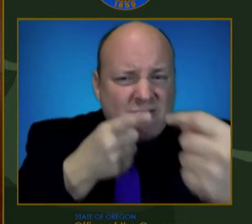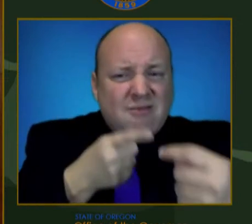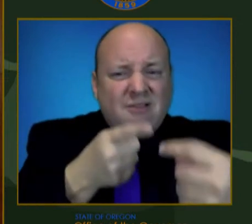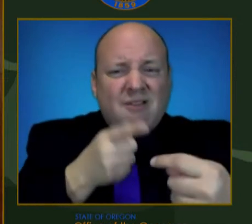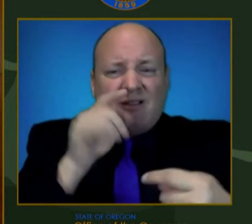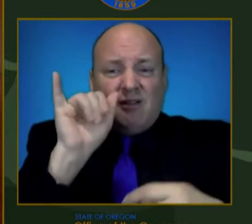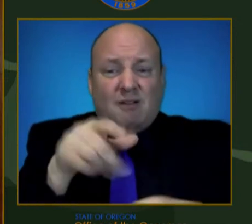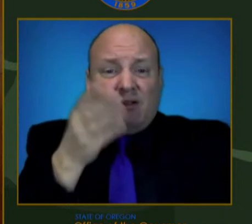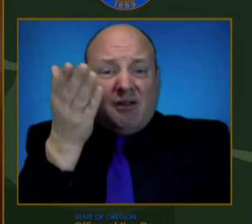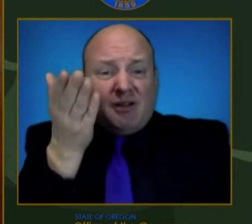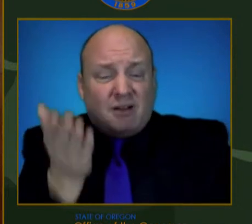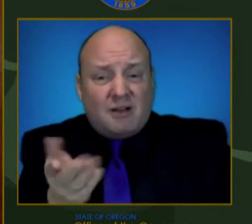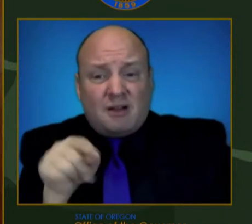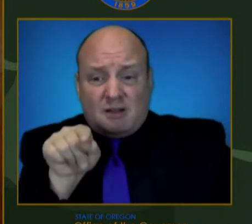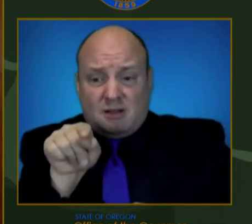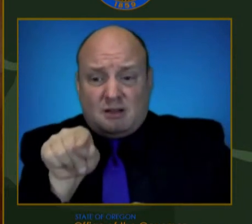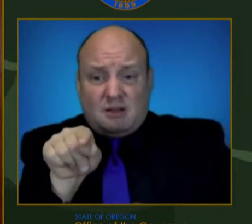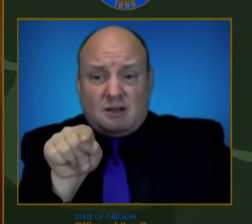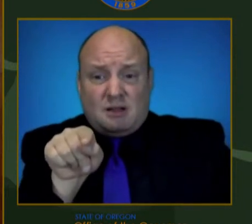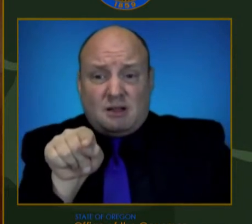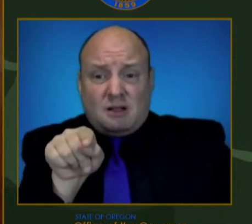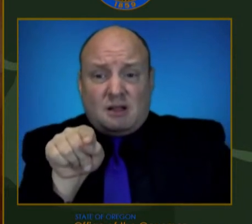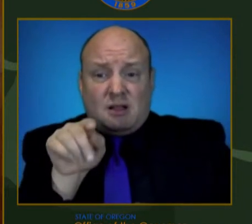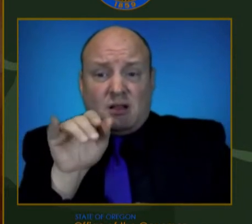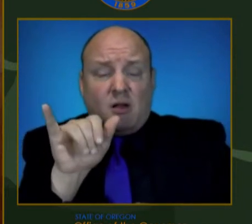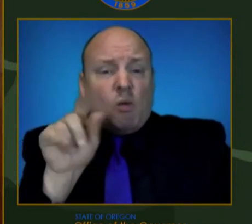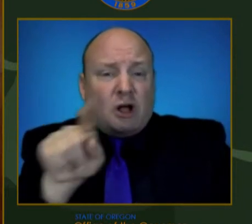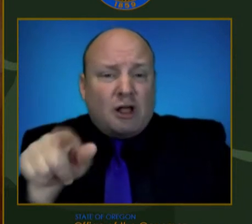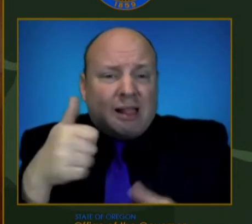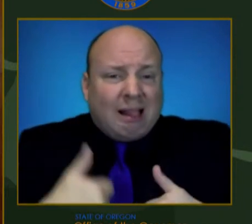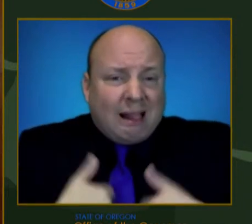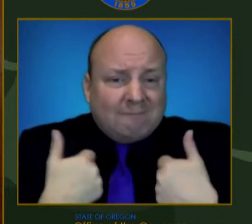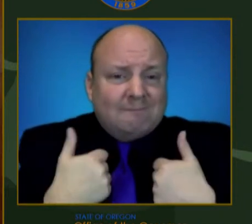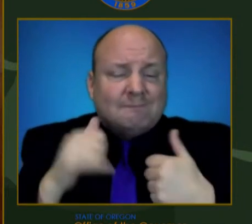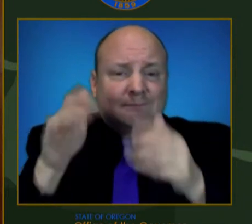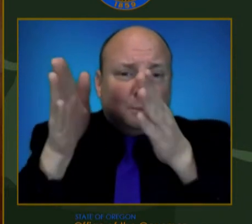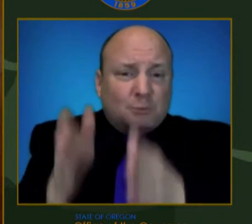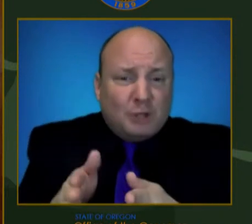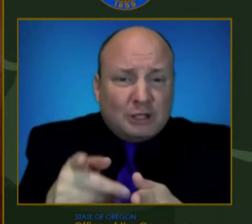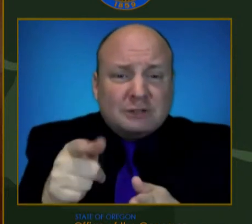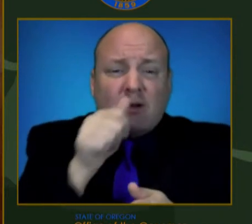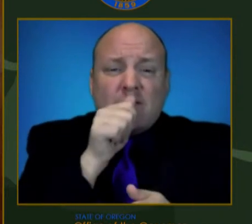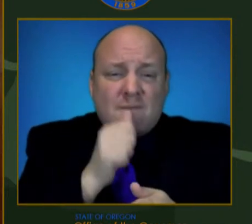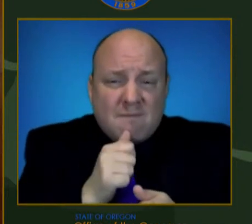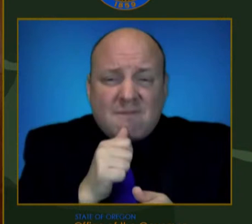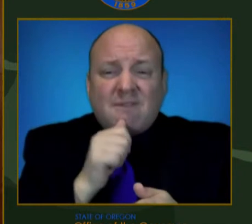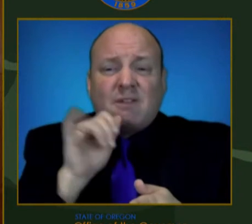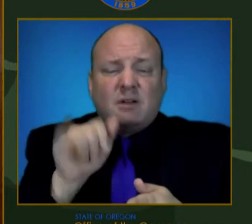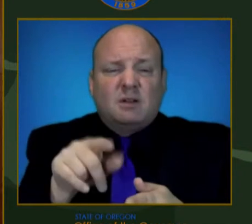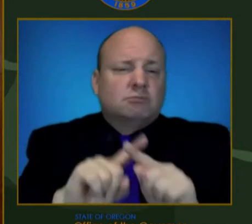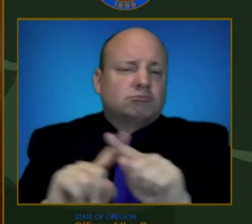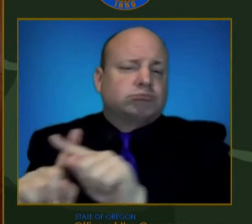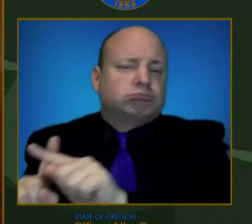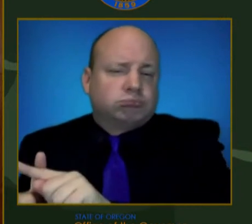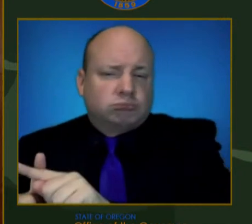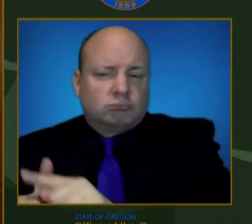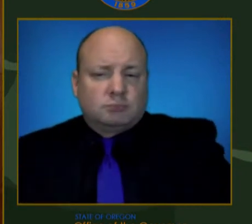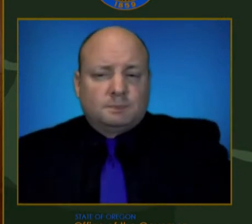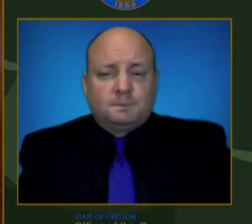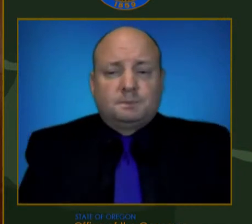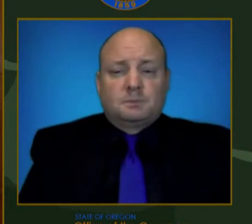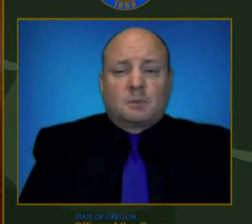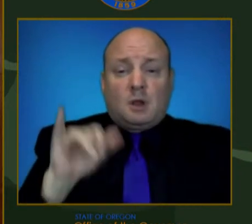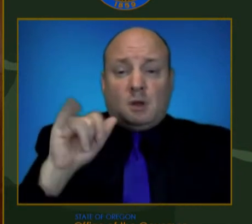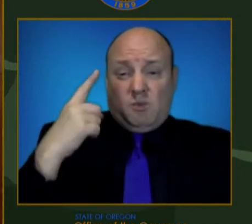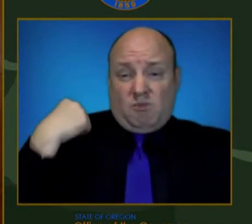where they live, or the color of their skin. In my last year as governor, I